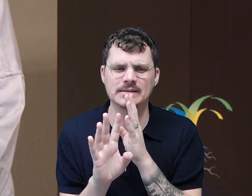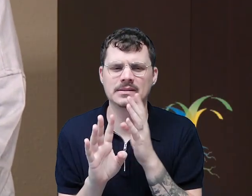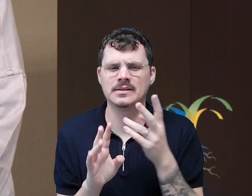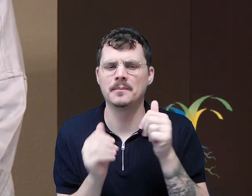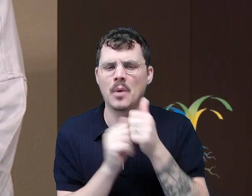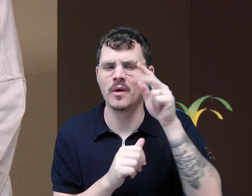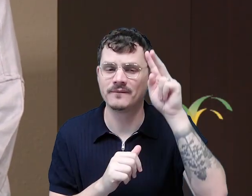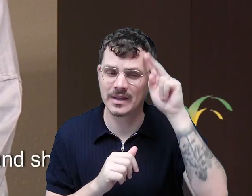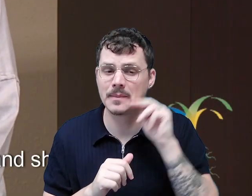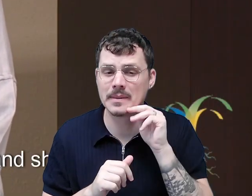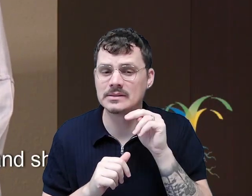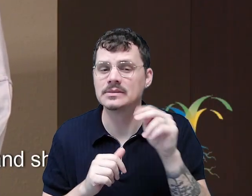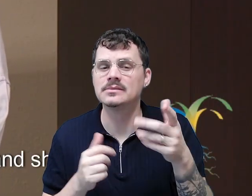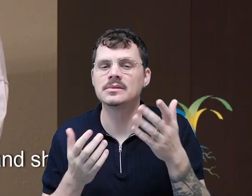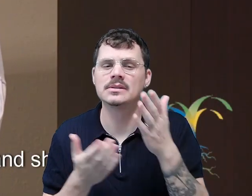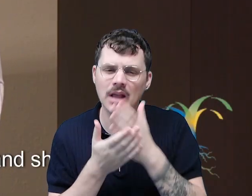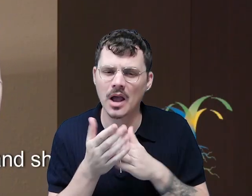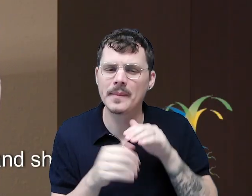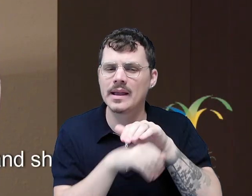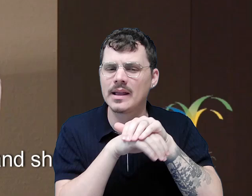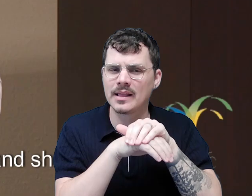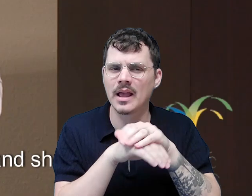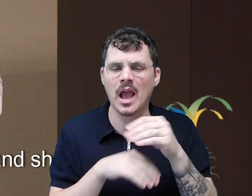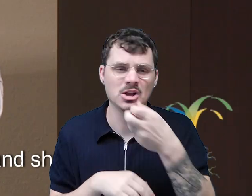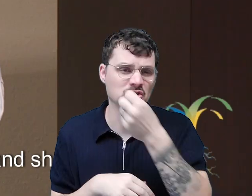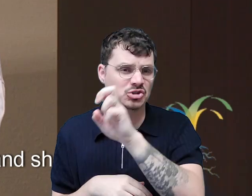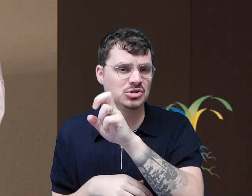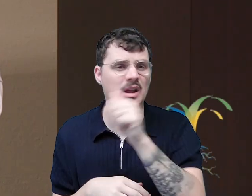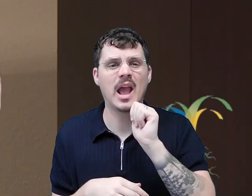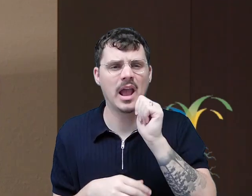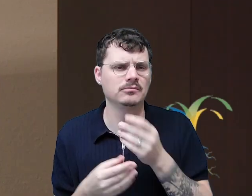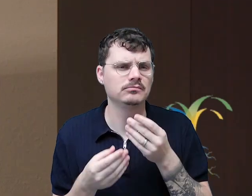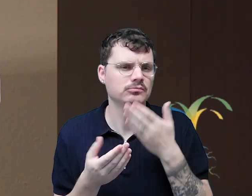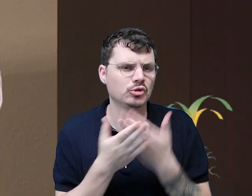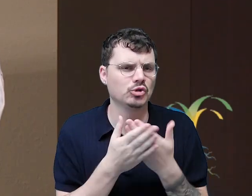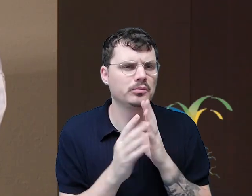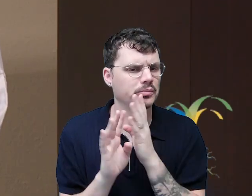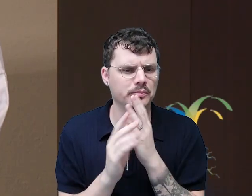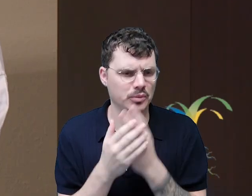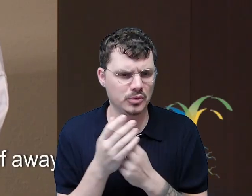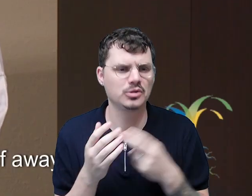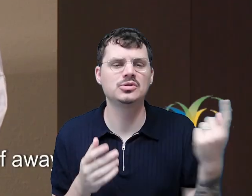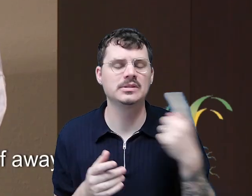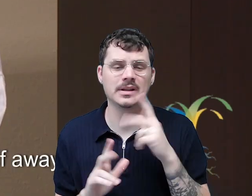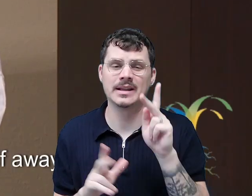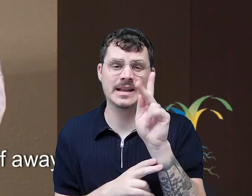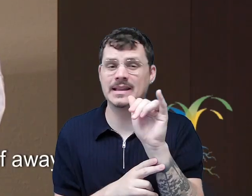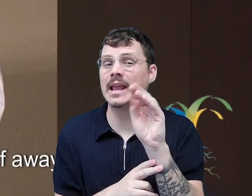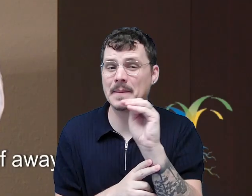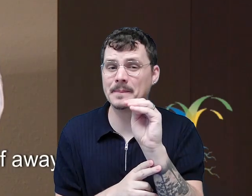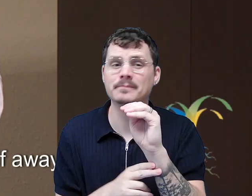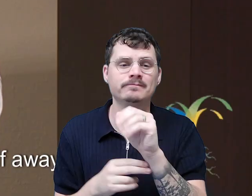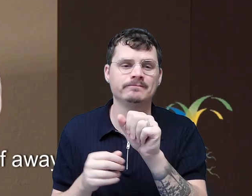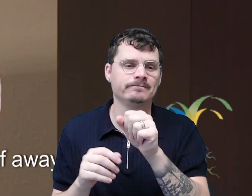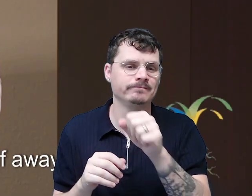speaks mostly Vietnamese, some English, and she's quite fluent in both. And she says, Kim